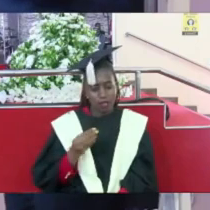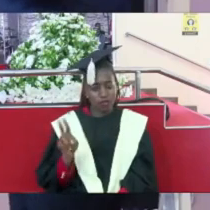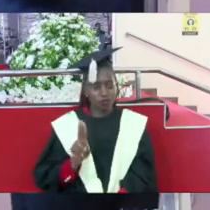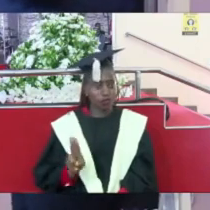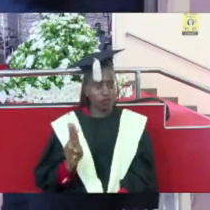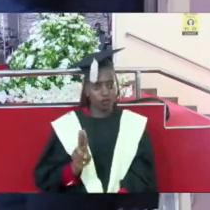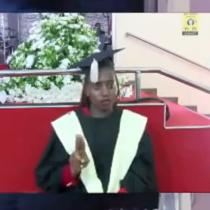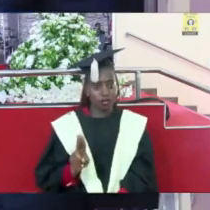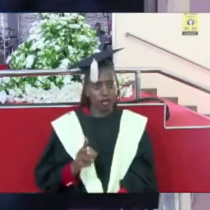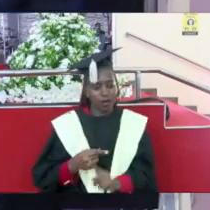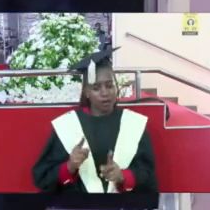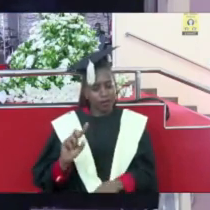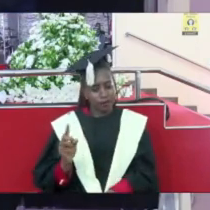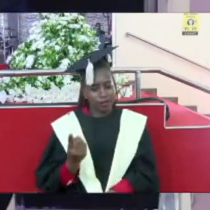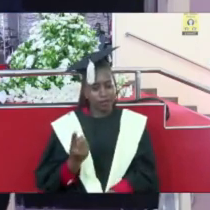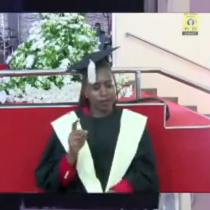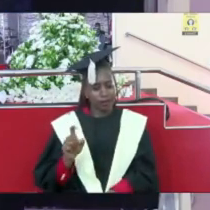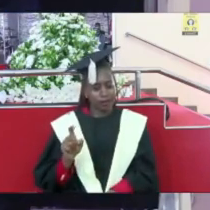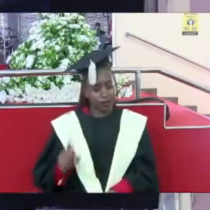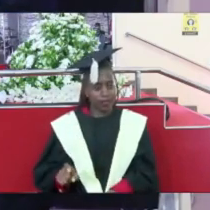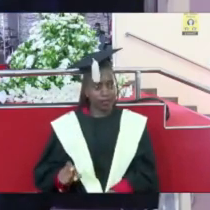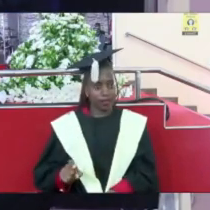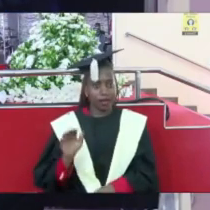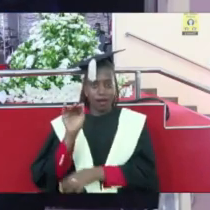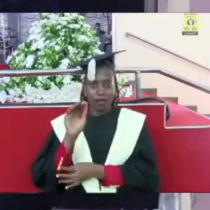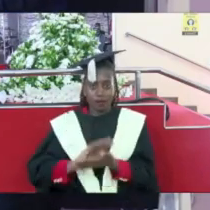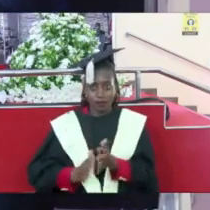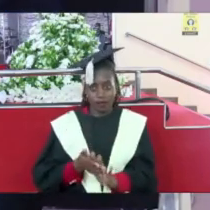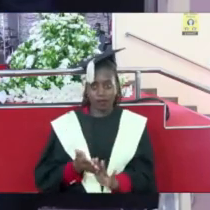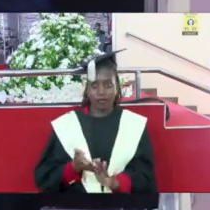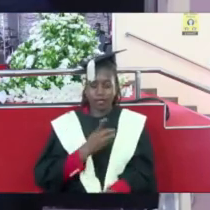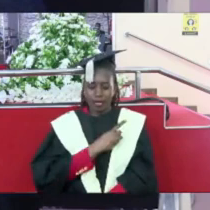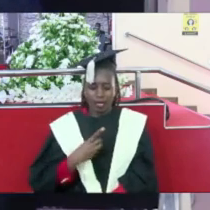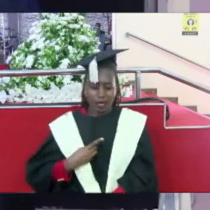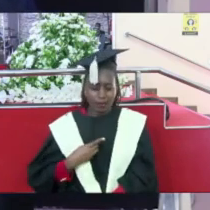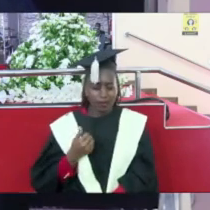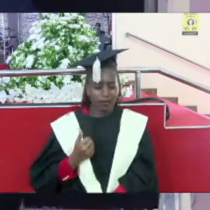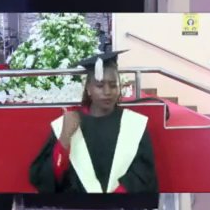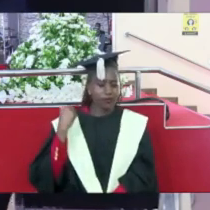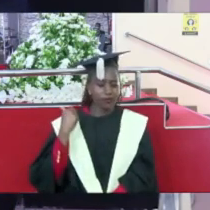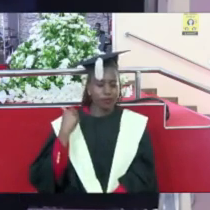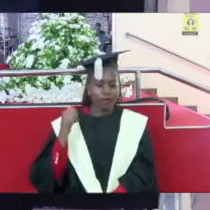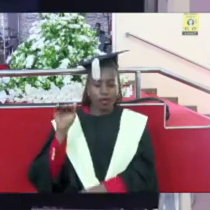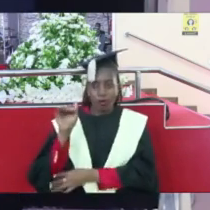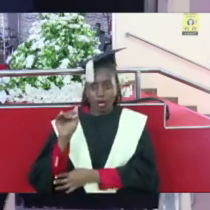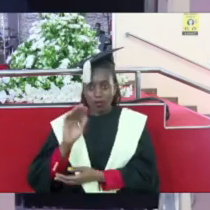wants you to repent. David does not want to repent. David wants to tell God to heal the